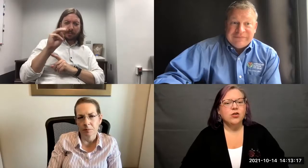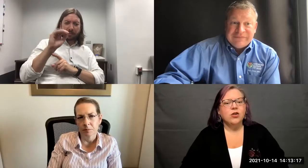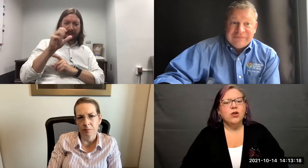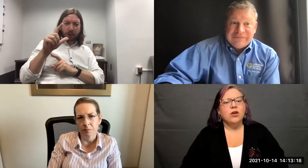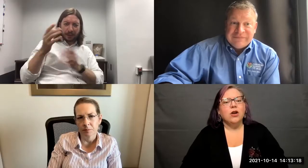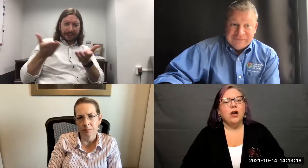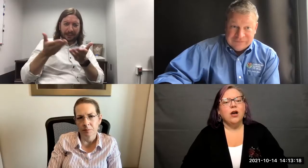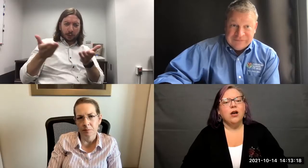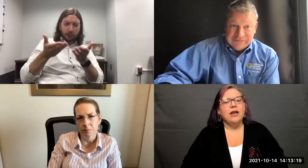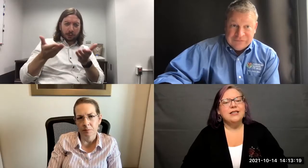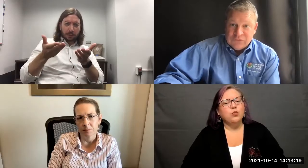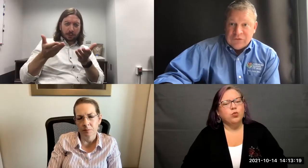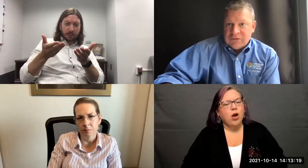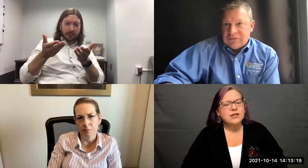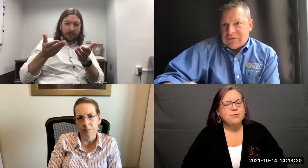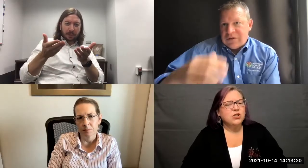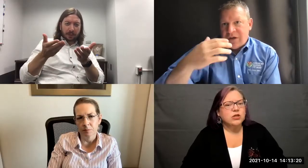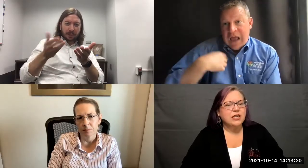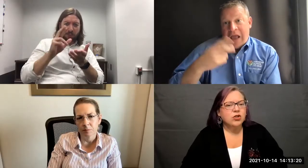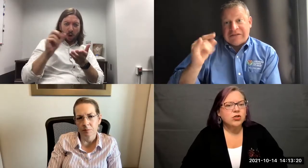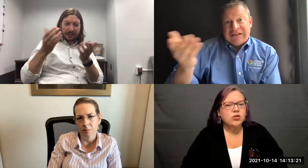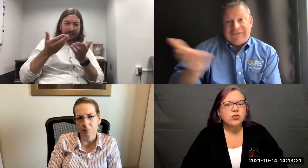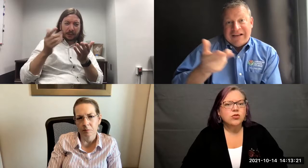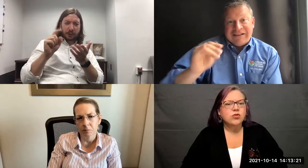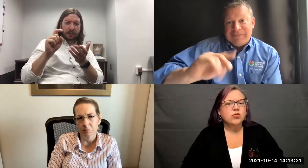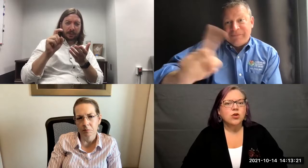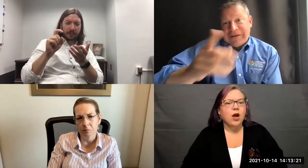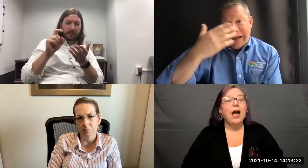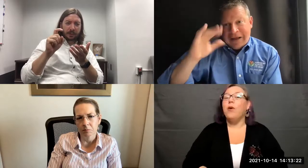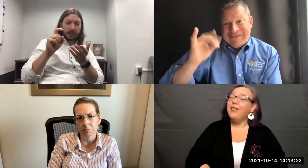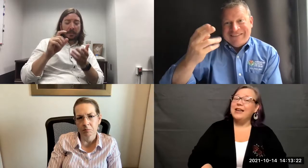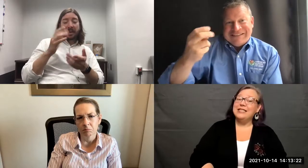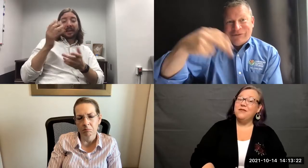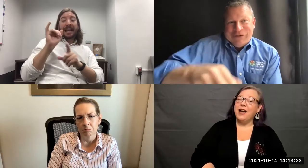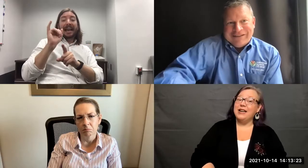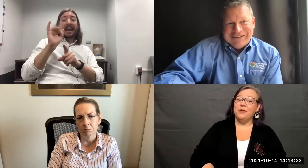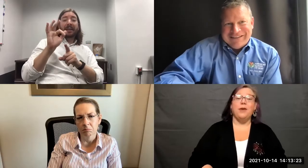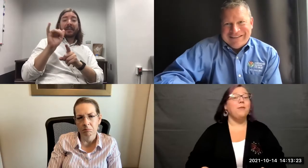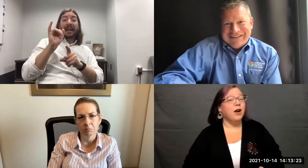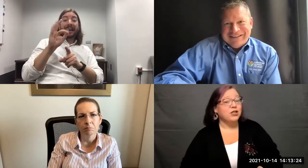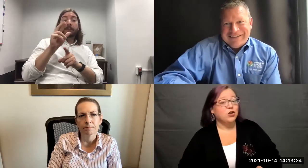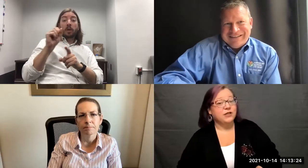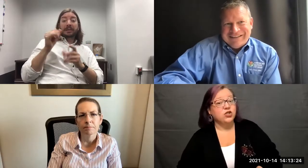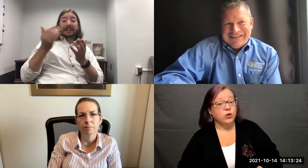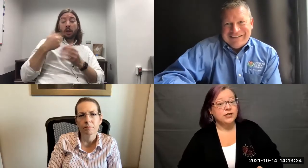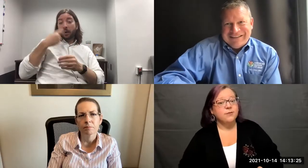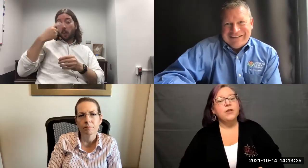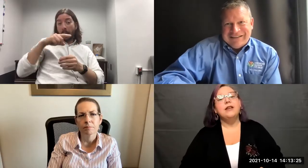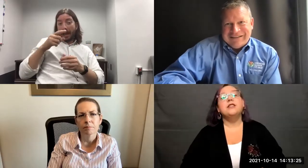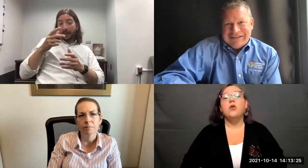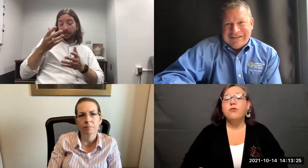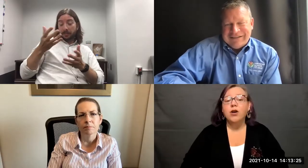here, is Ross Mitchell here? Well, I did invite him. I'm not sure if he's